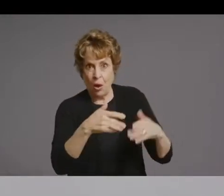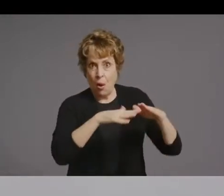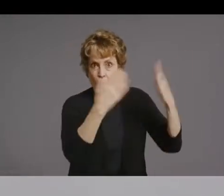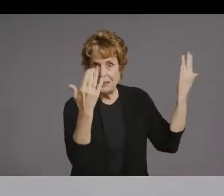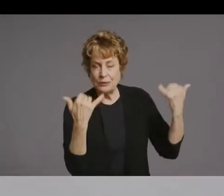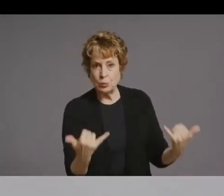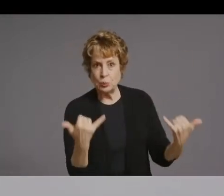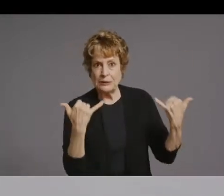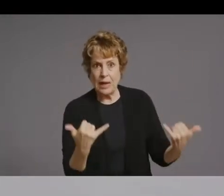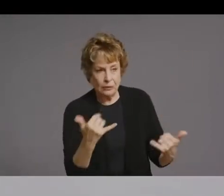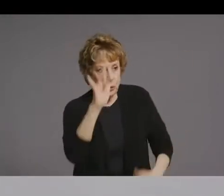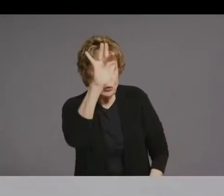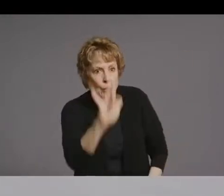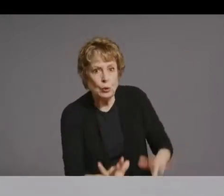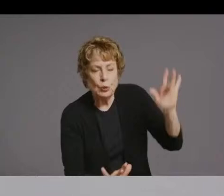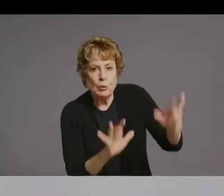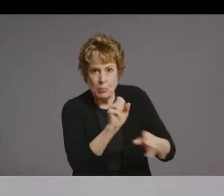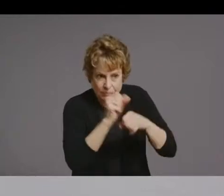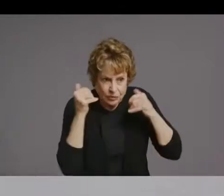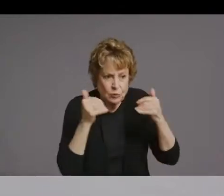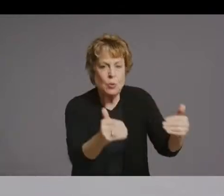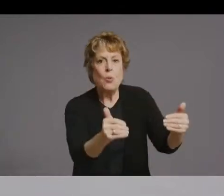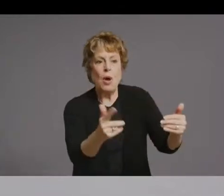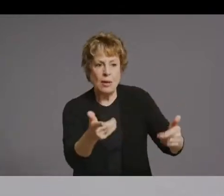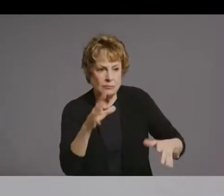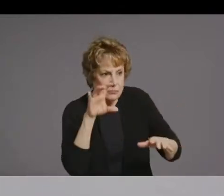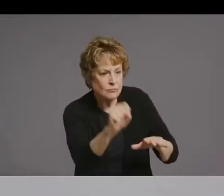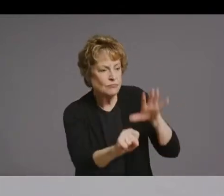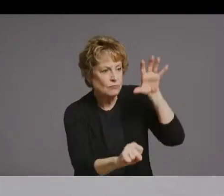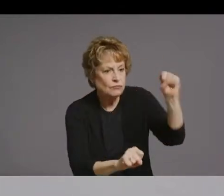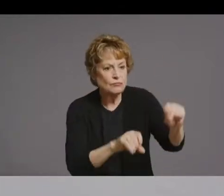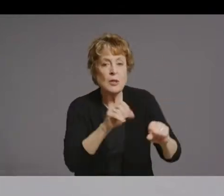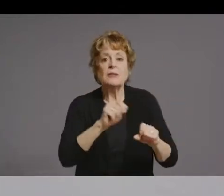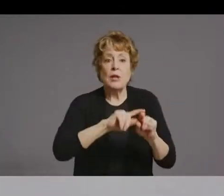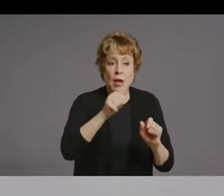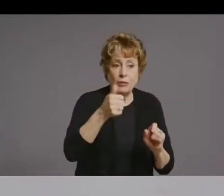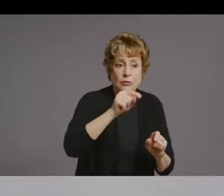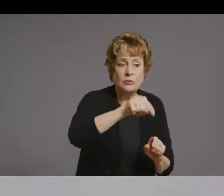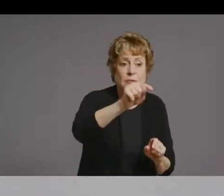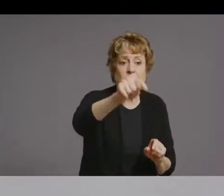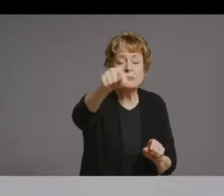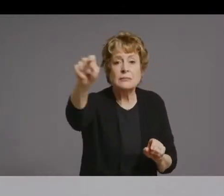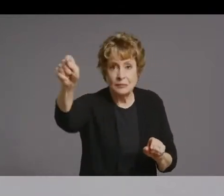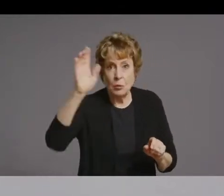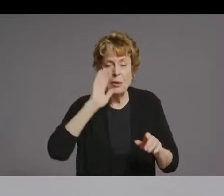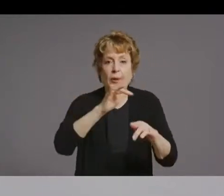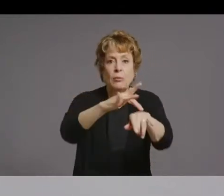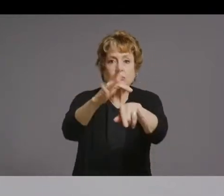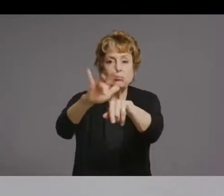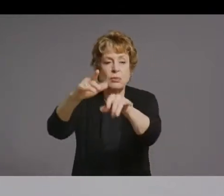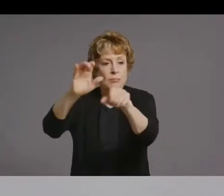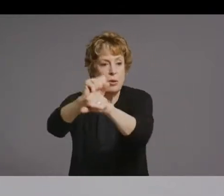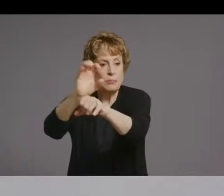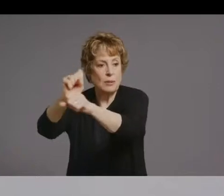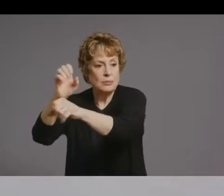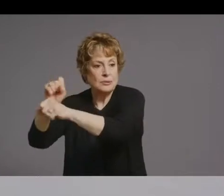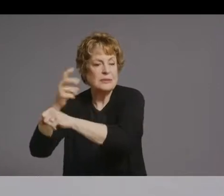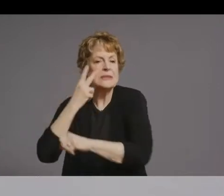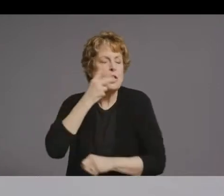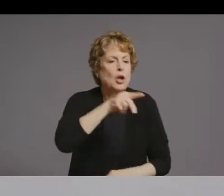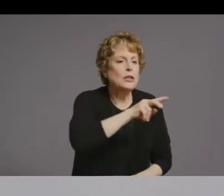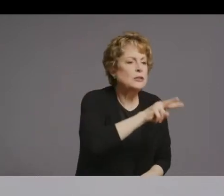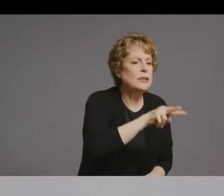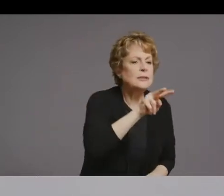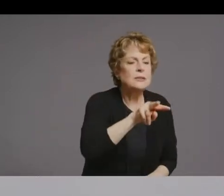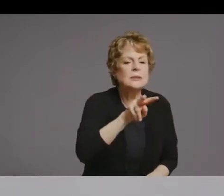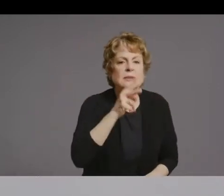we continue to add sites and additional locations. So it'll be interesting to see what those additional daytime appointments,